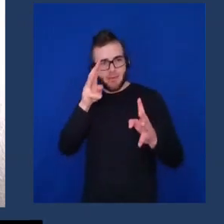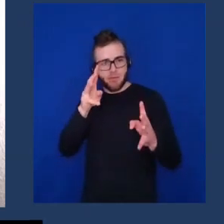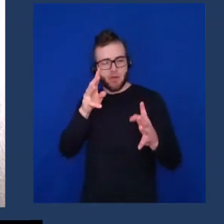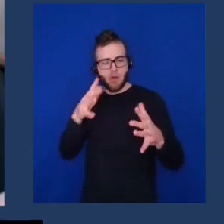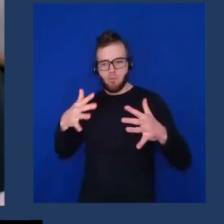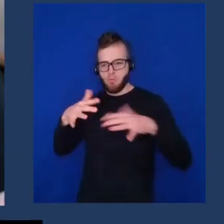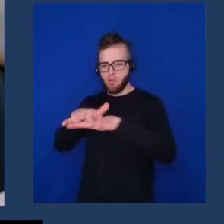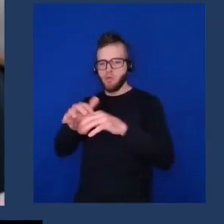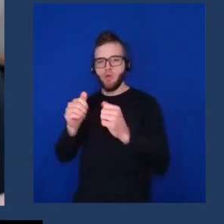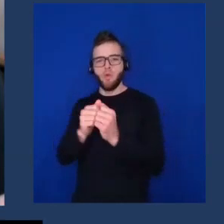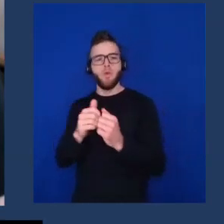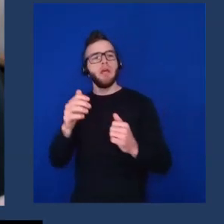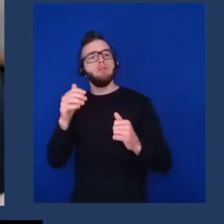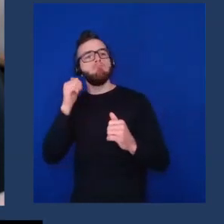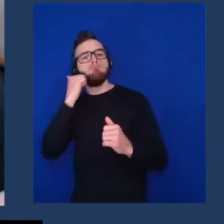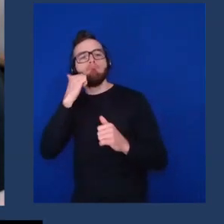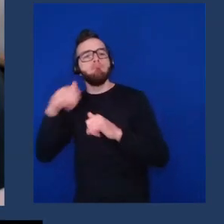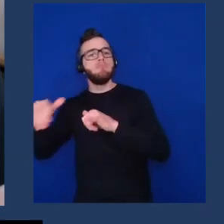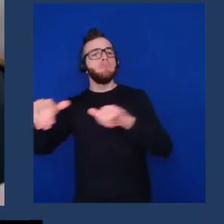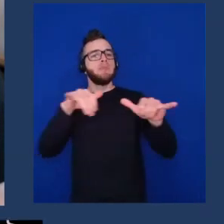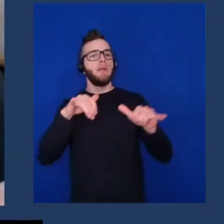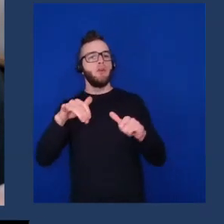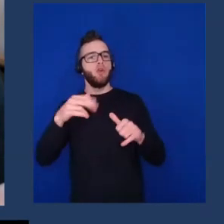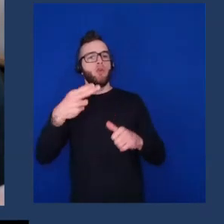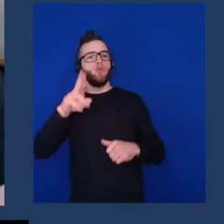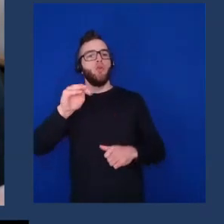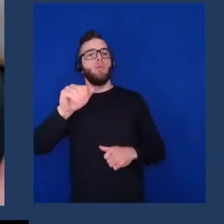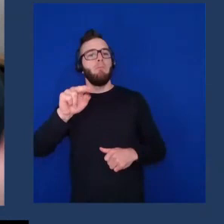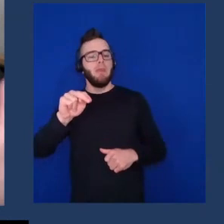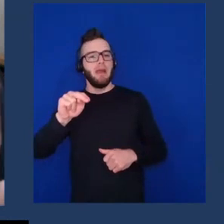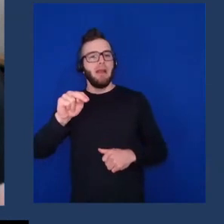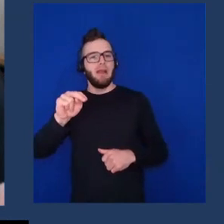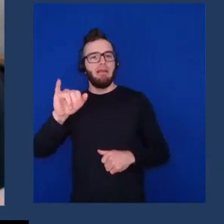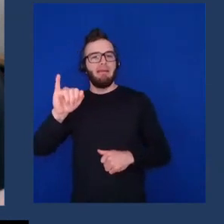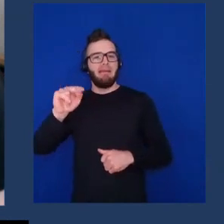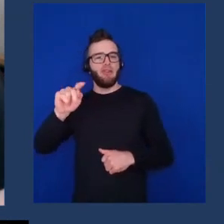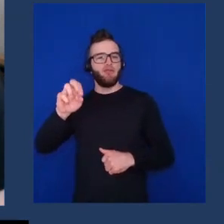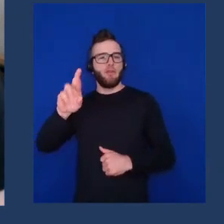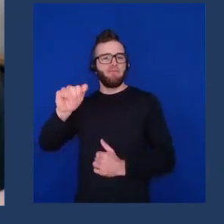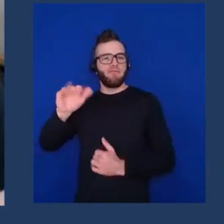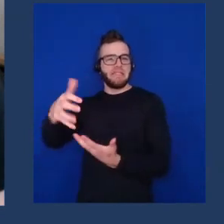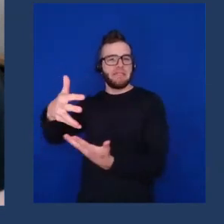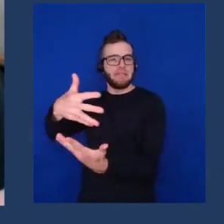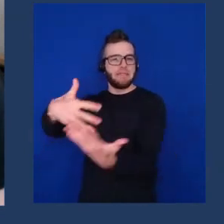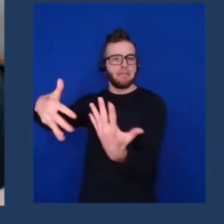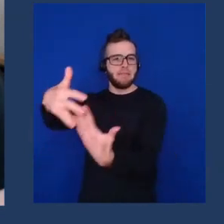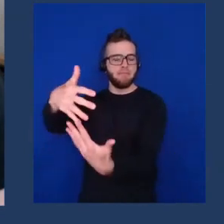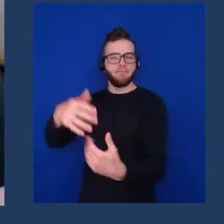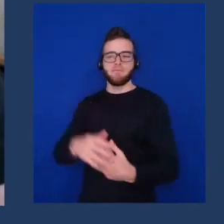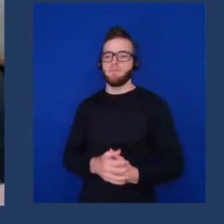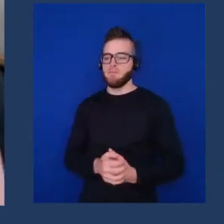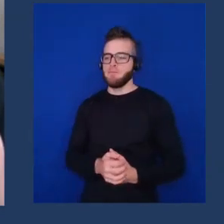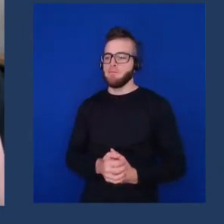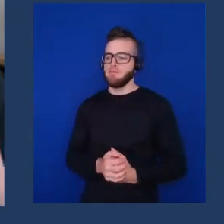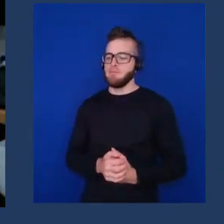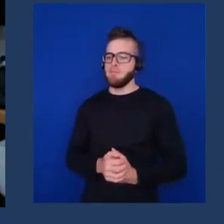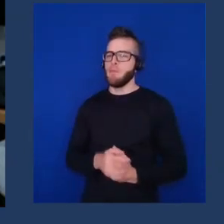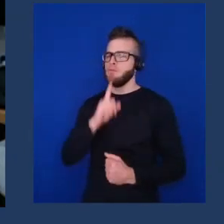interface? Sure. So I think we're sort of seeing that today, and Kartik did a good job touching on it a little bit.